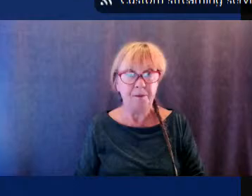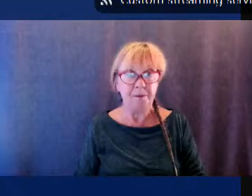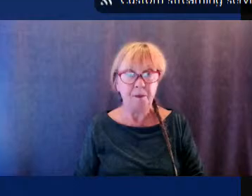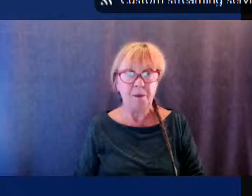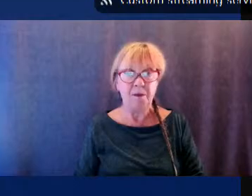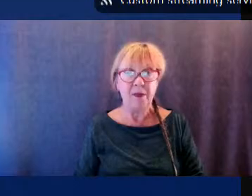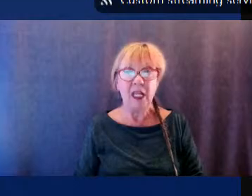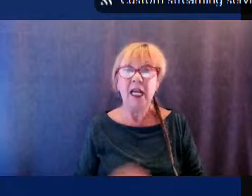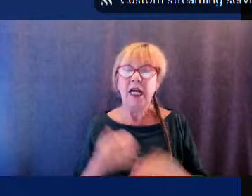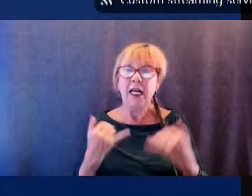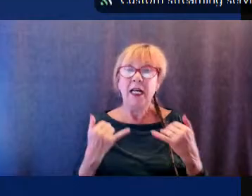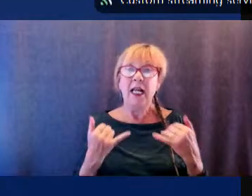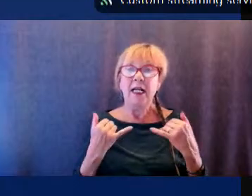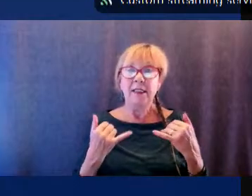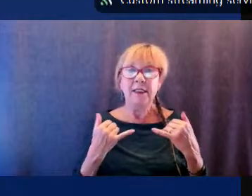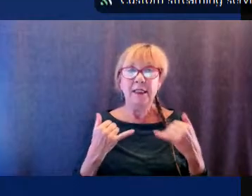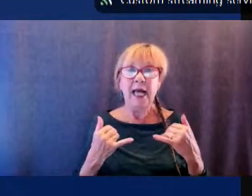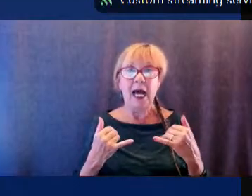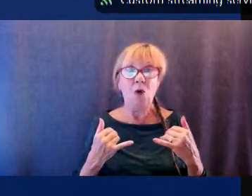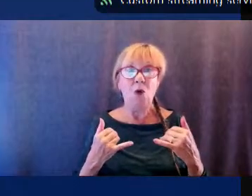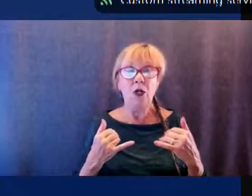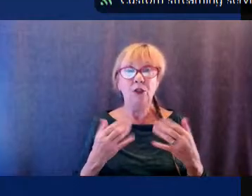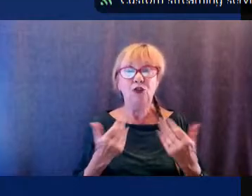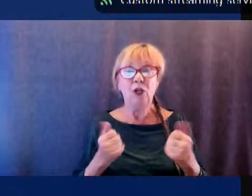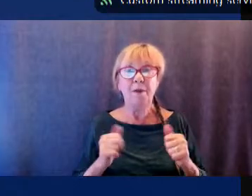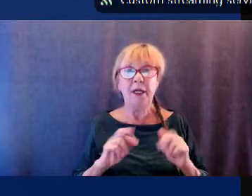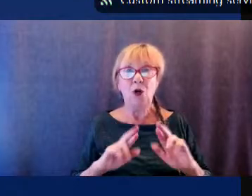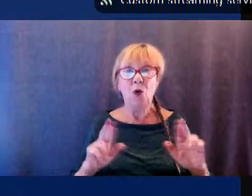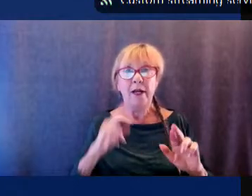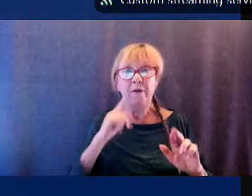now we're looking to prepare for the next phase of